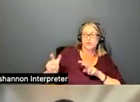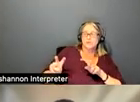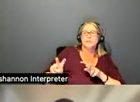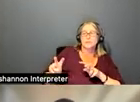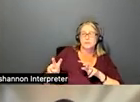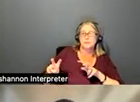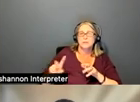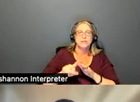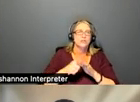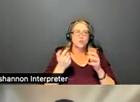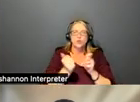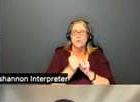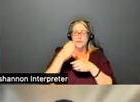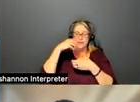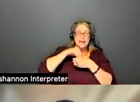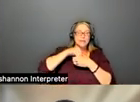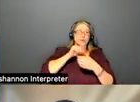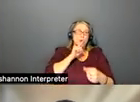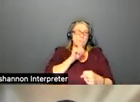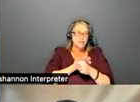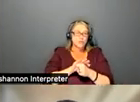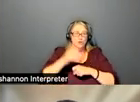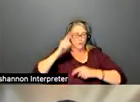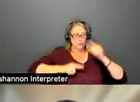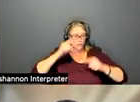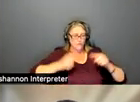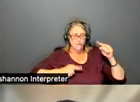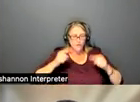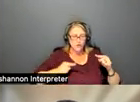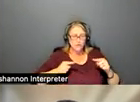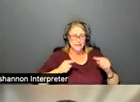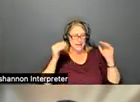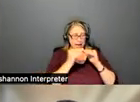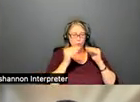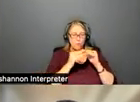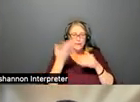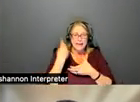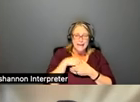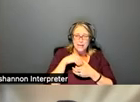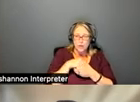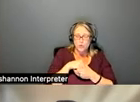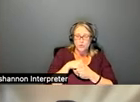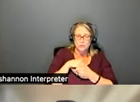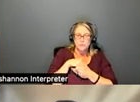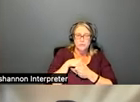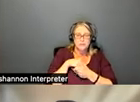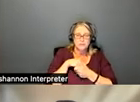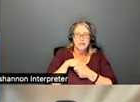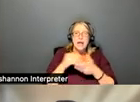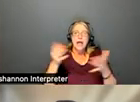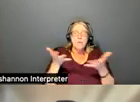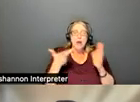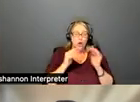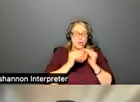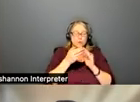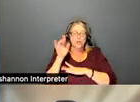starts with an internal commitment to diversity, equity, and inclusion. Again, reflective of the community that we